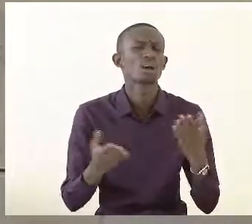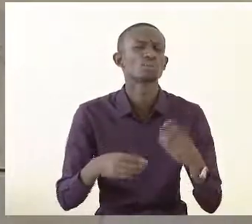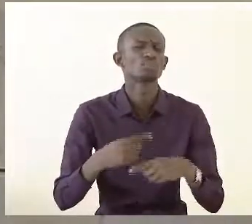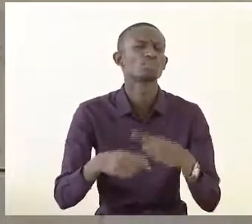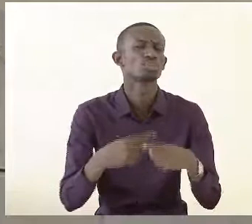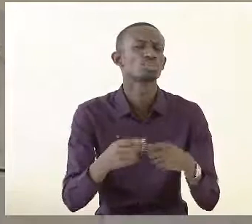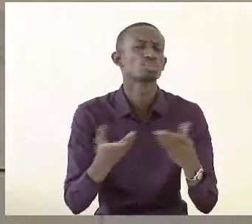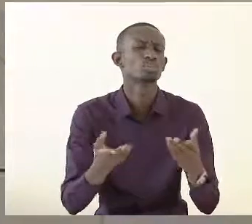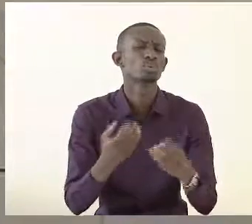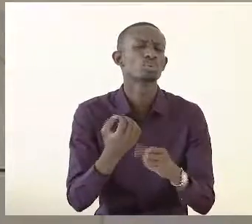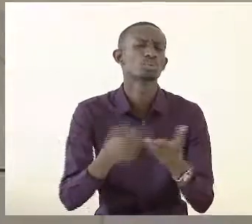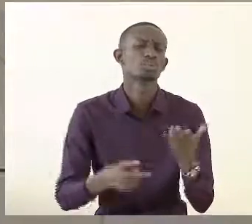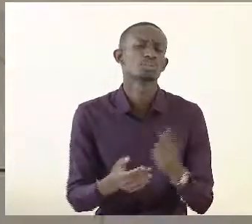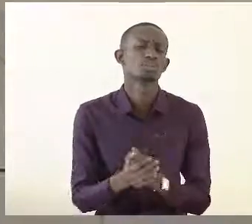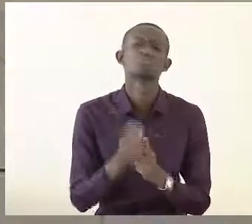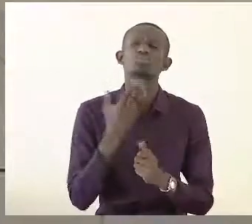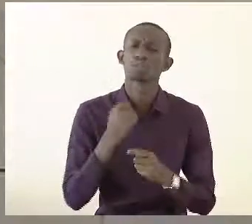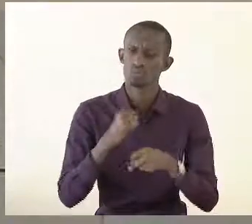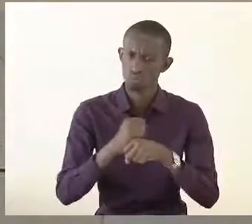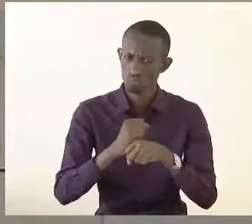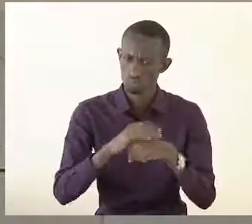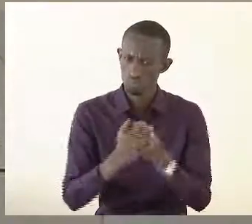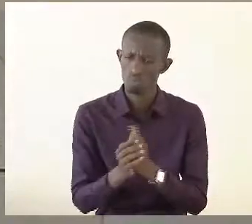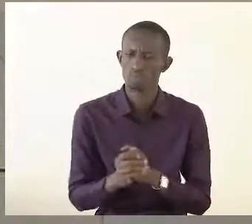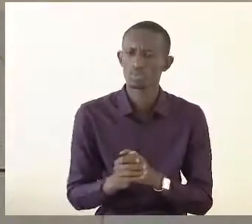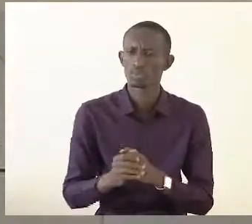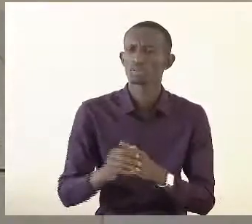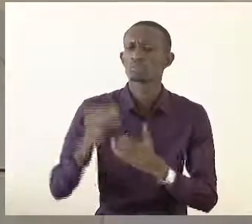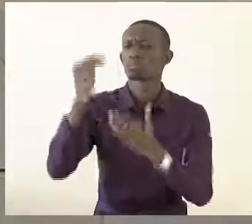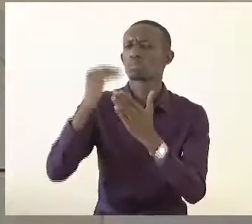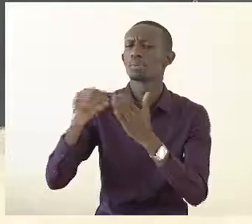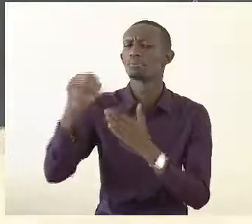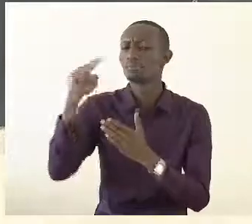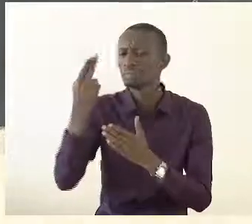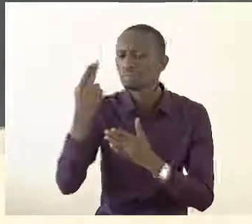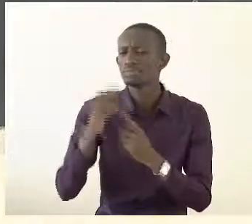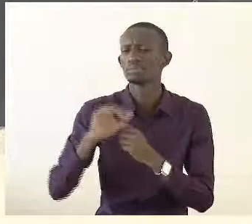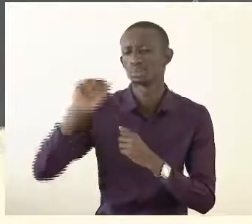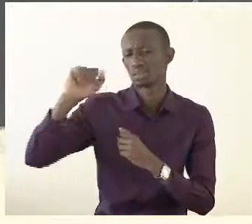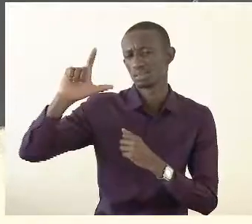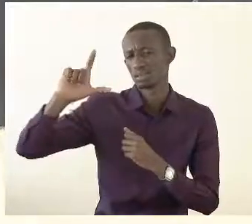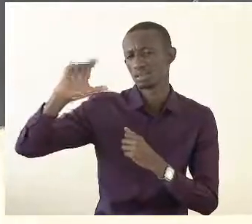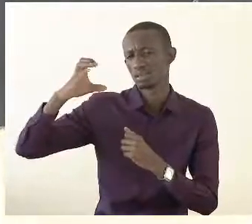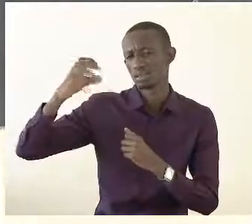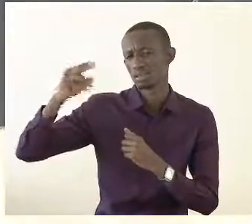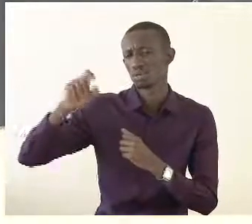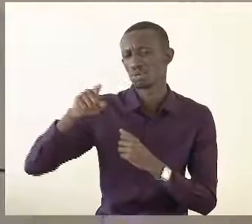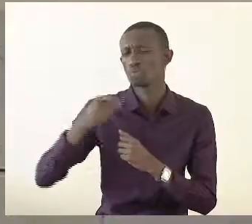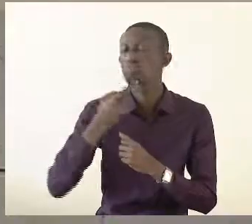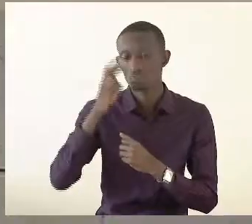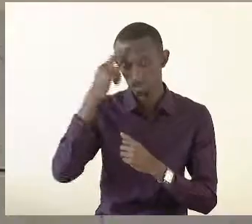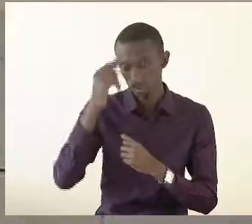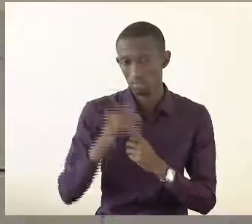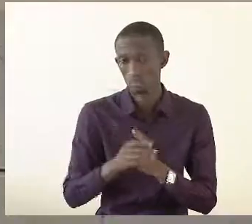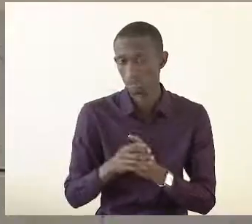alcohol? To produce a secondary alcohol, we have to use, remember, we have covered this in the preparation